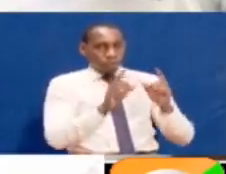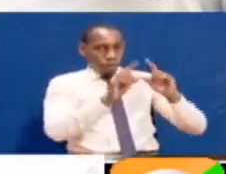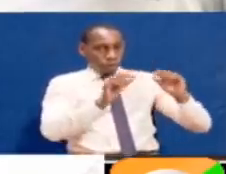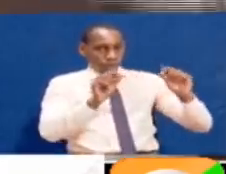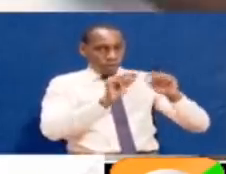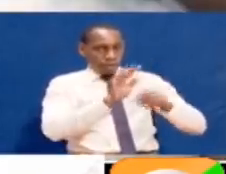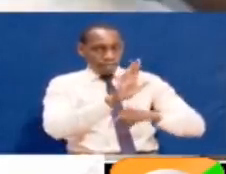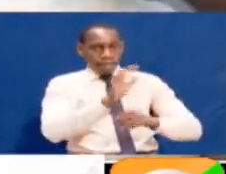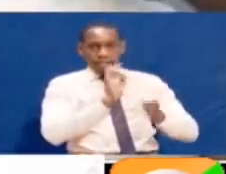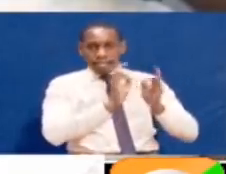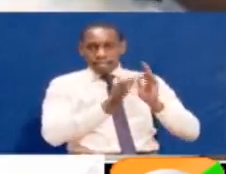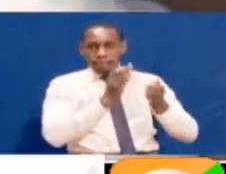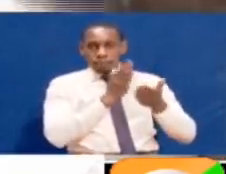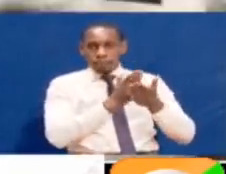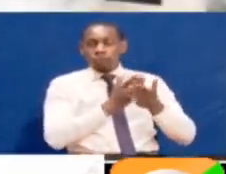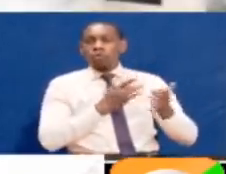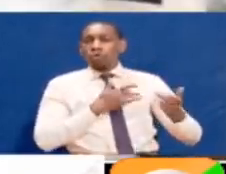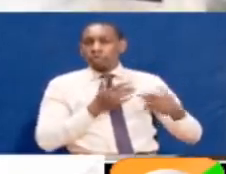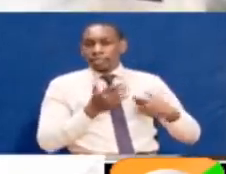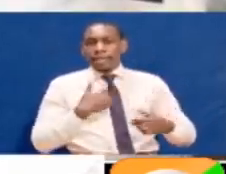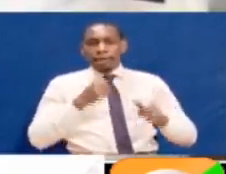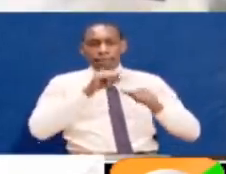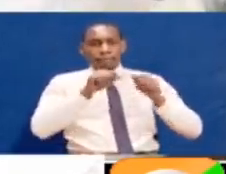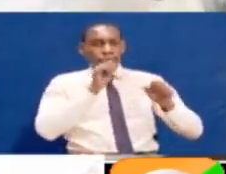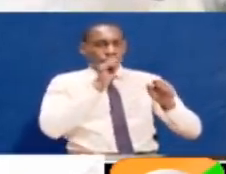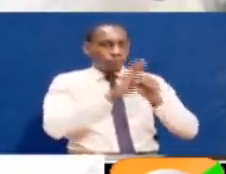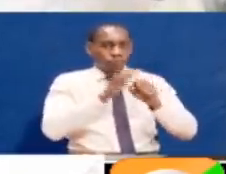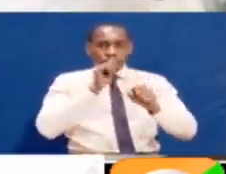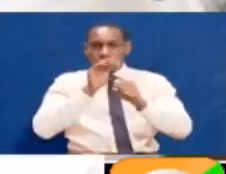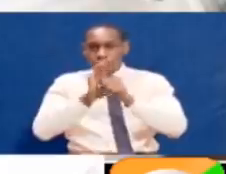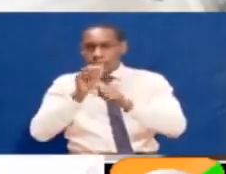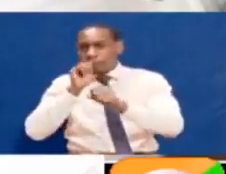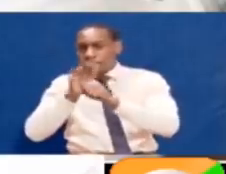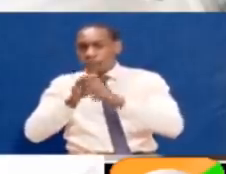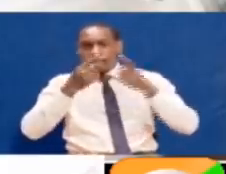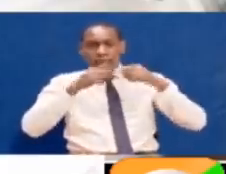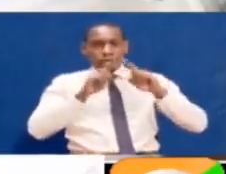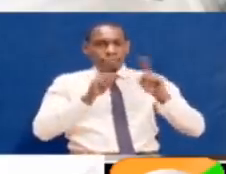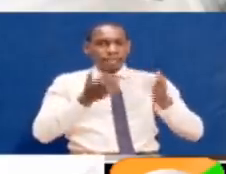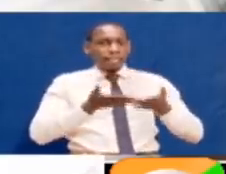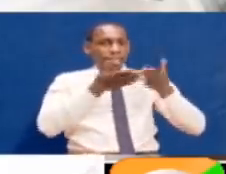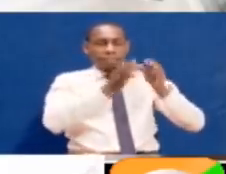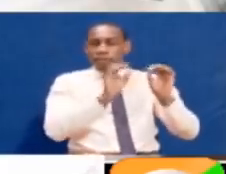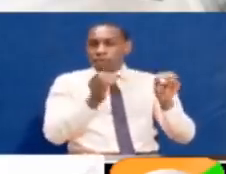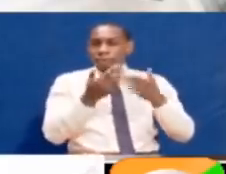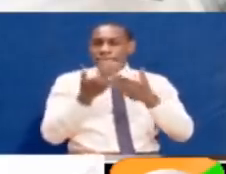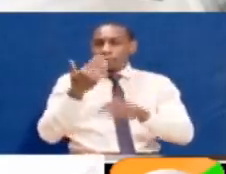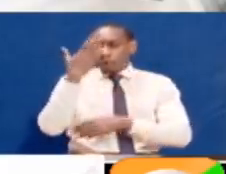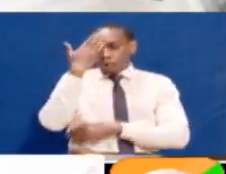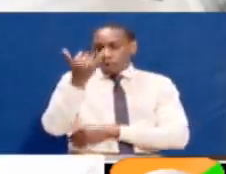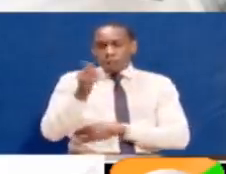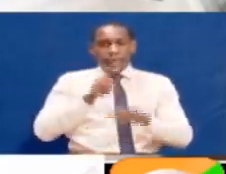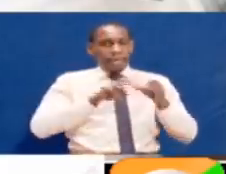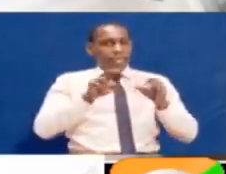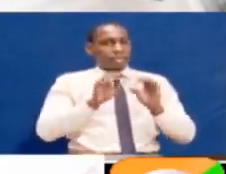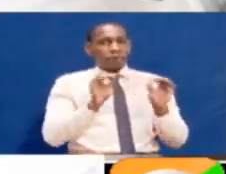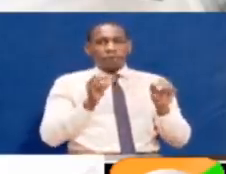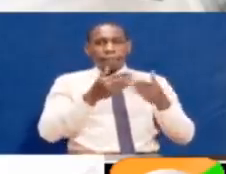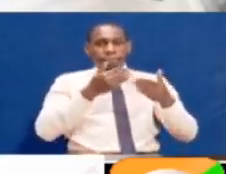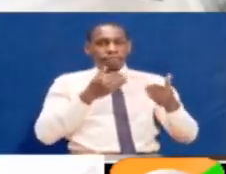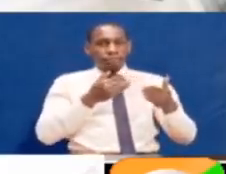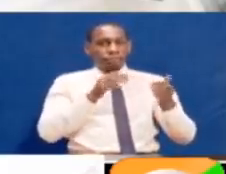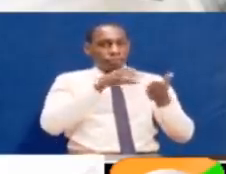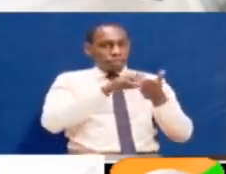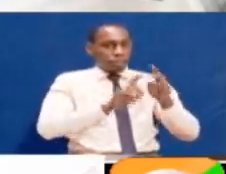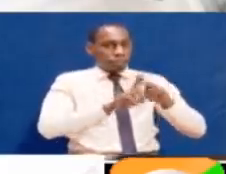just spoken about, if you've been so concerned about these promises that were made but have not been delivered in the past, why did you not resign before it